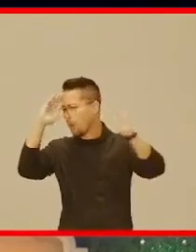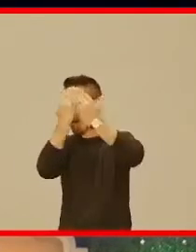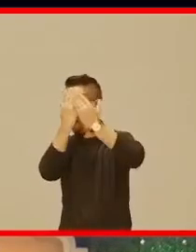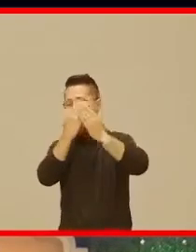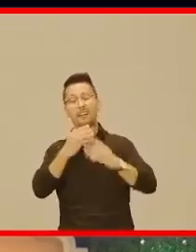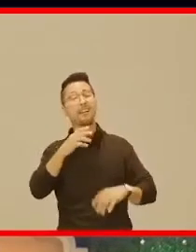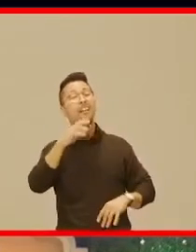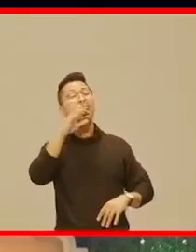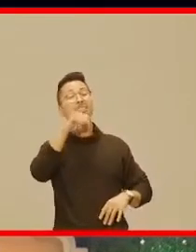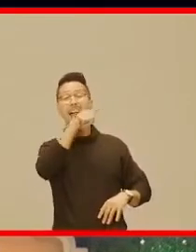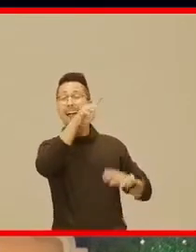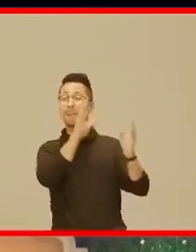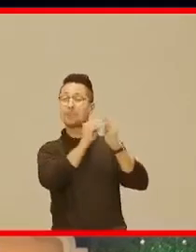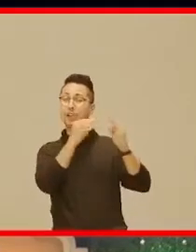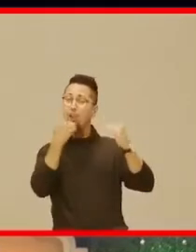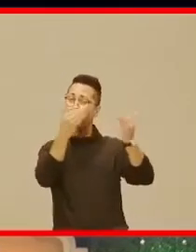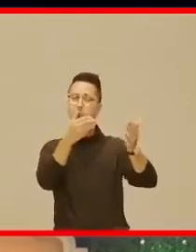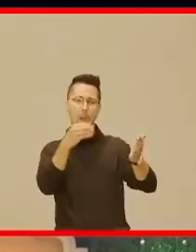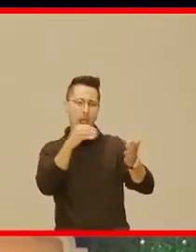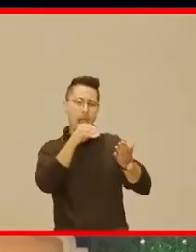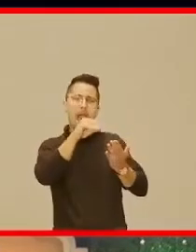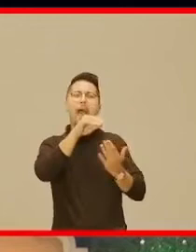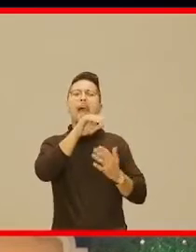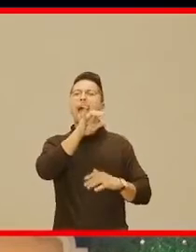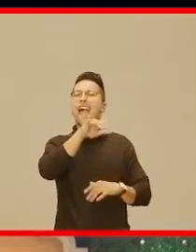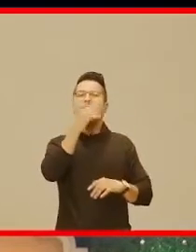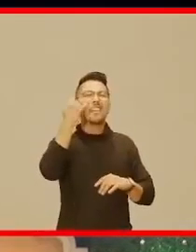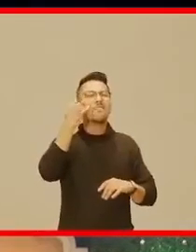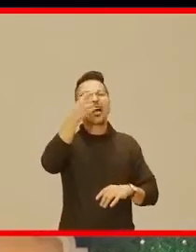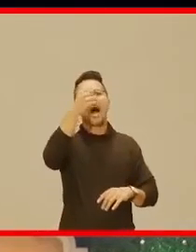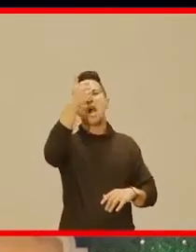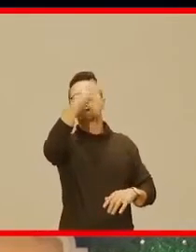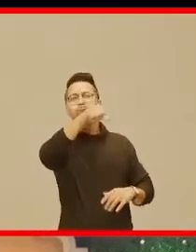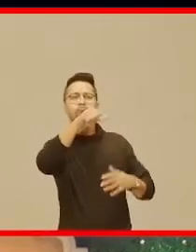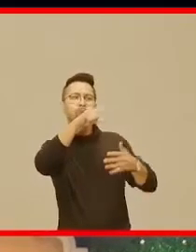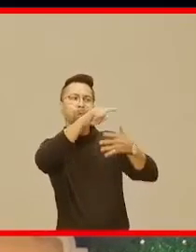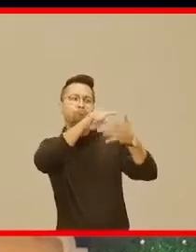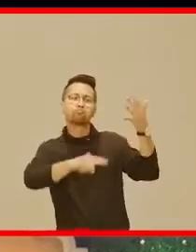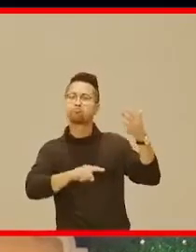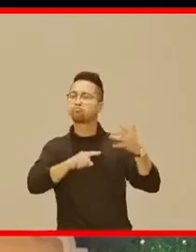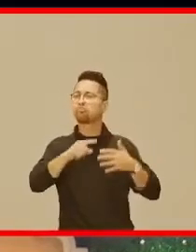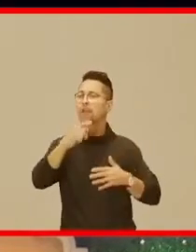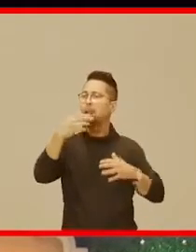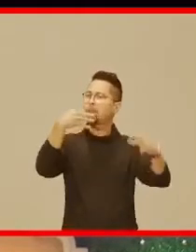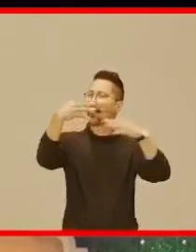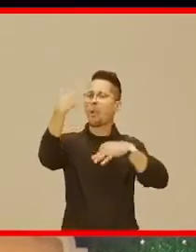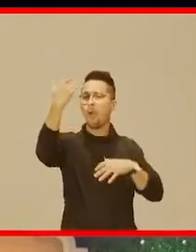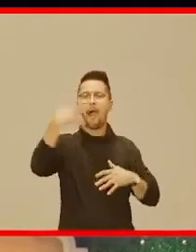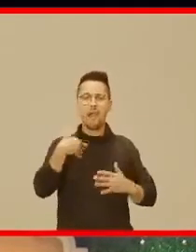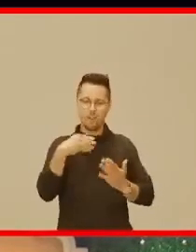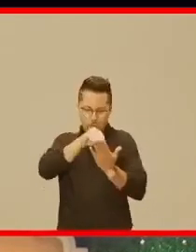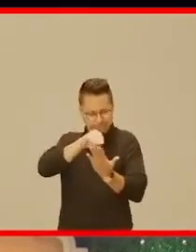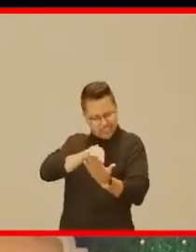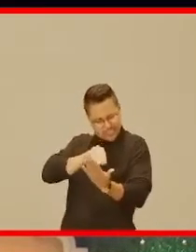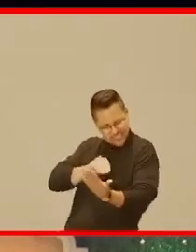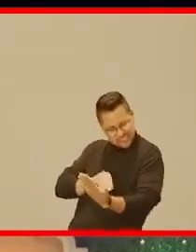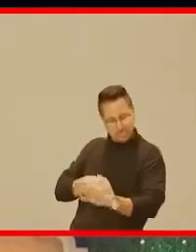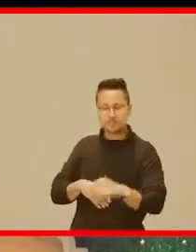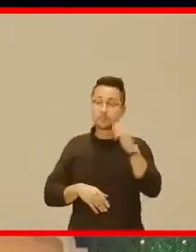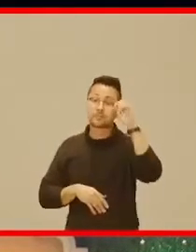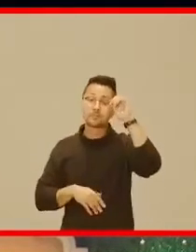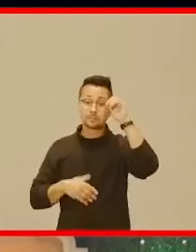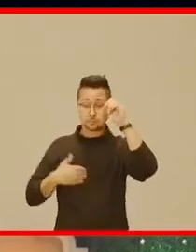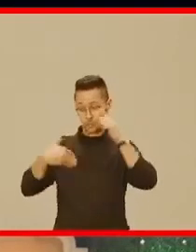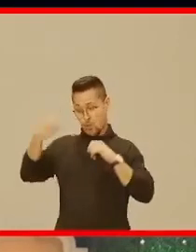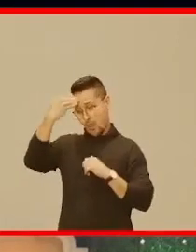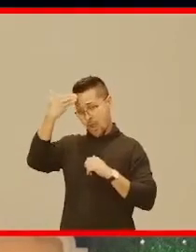and write down all of their reasons why. So I know for Medicaid expansion right now, there's 23,000 people waiting for services in